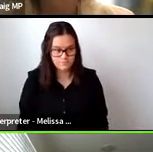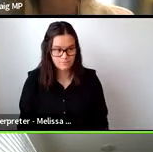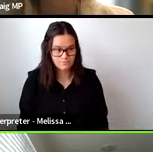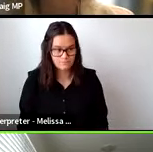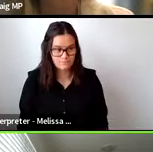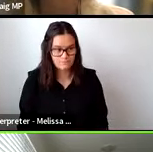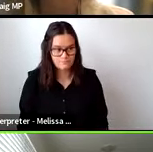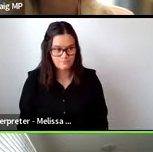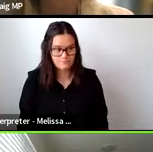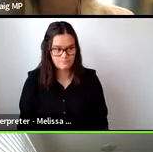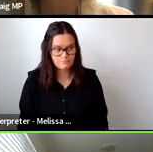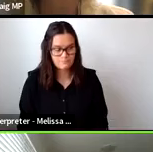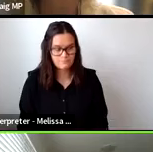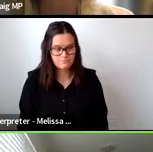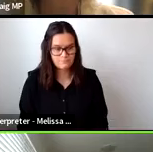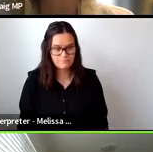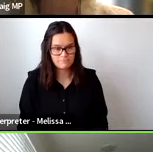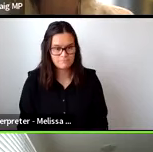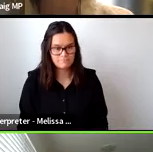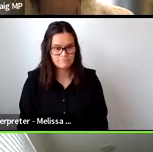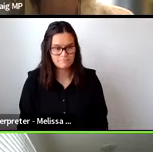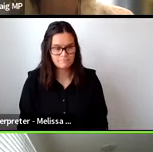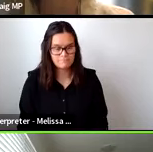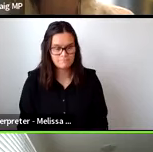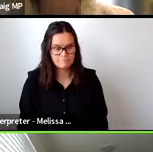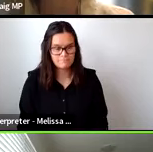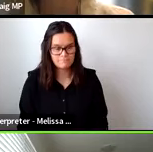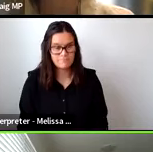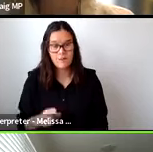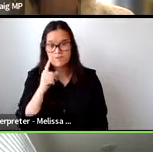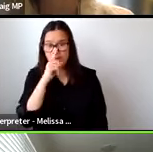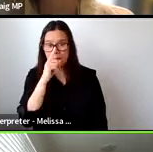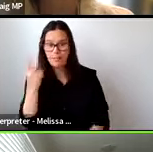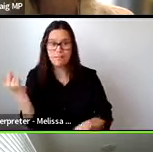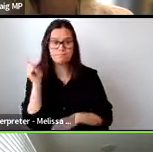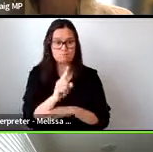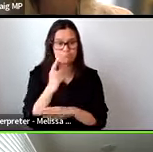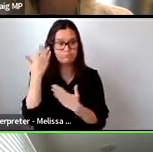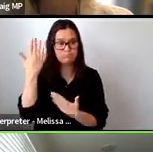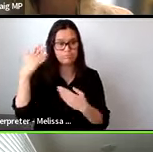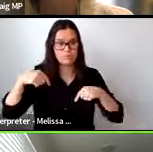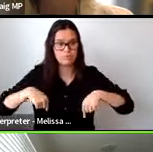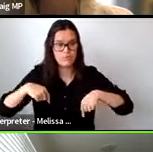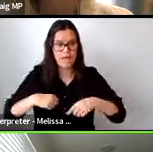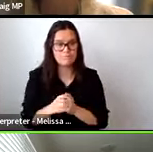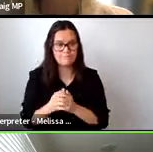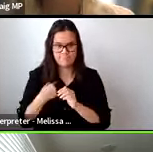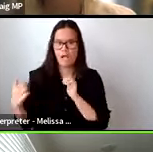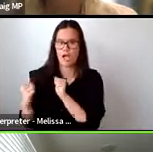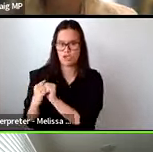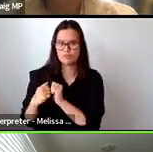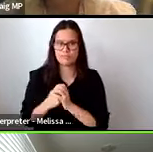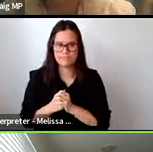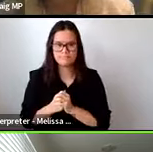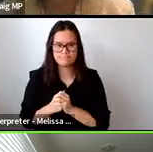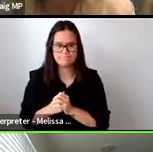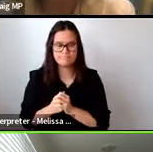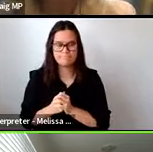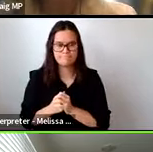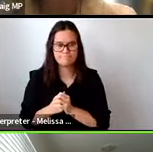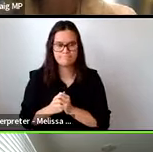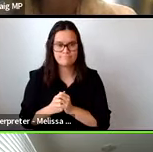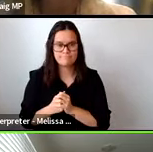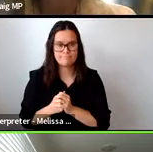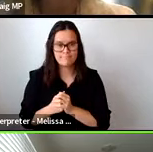a down payment. I share the view of those who've come before you that because your officials know fully what is